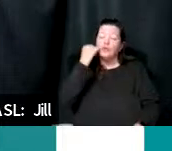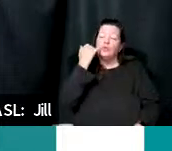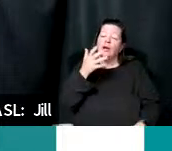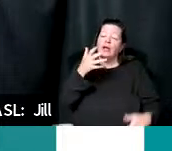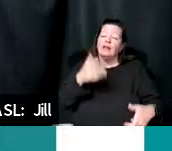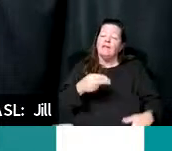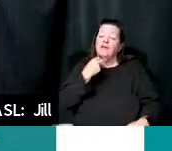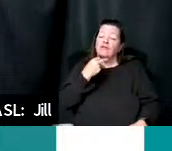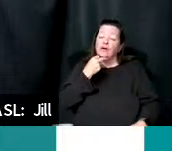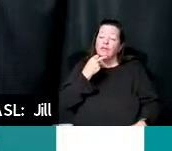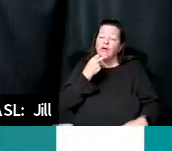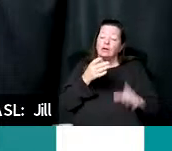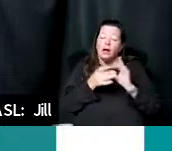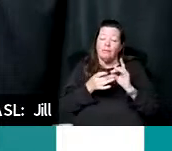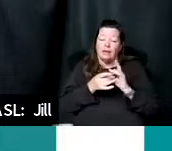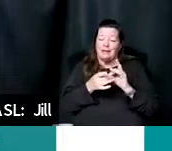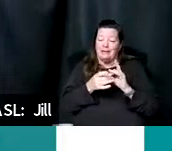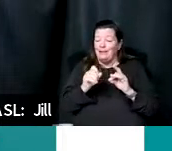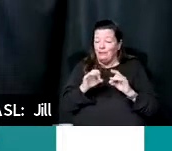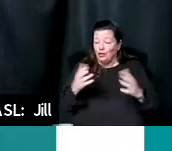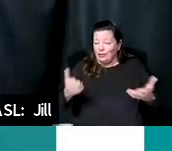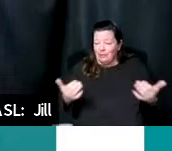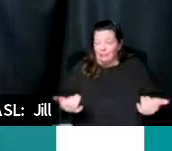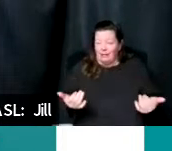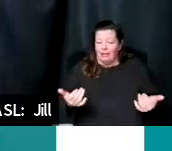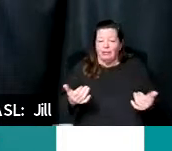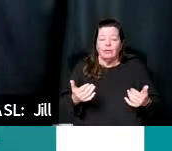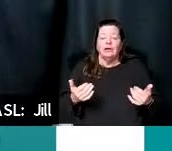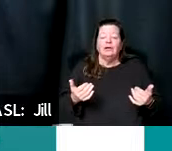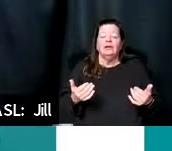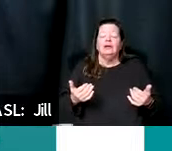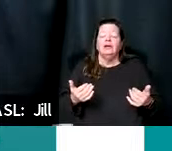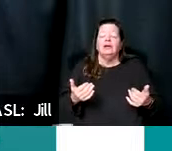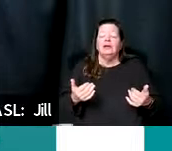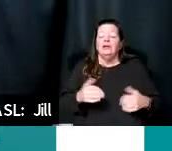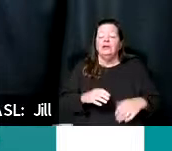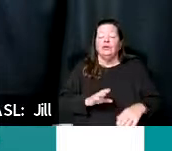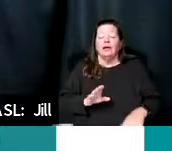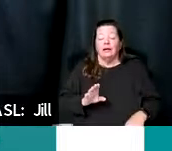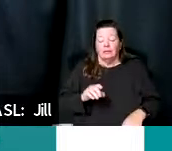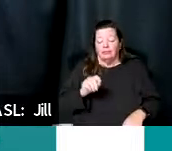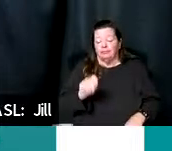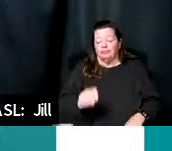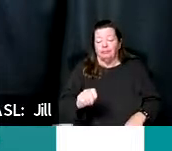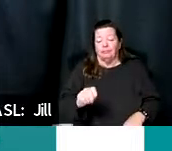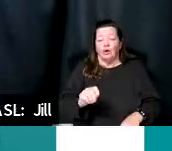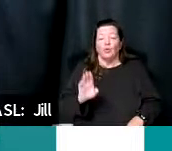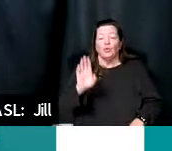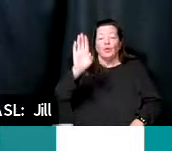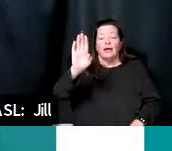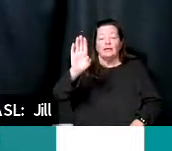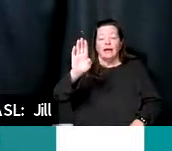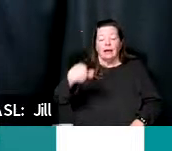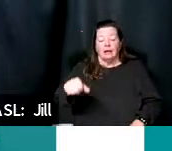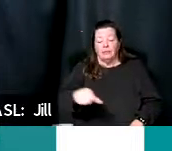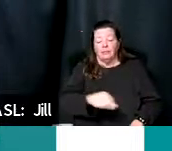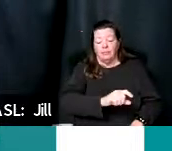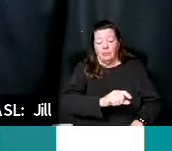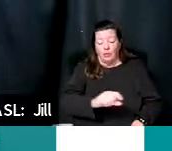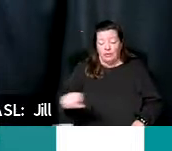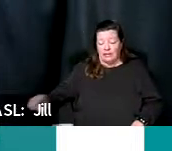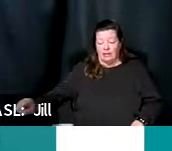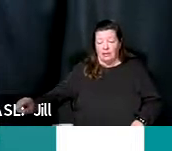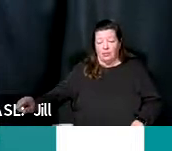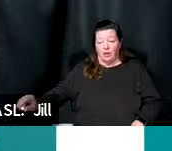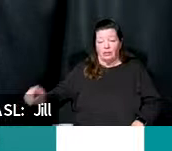if you're in attendance right now, if you've joined by Zoom, click your raise hand button or down at the bottom there. And